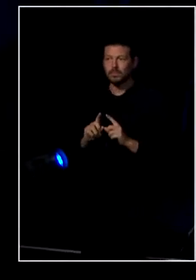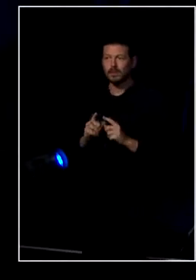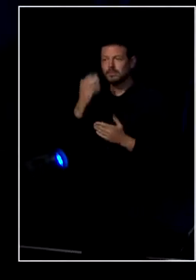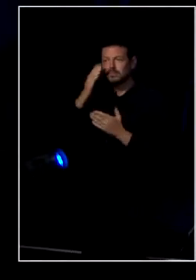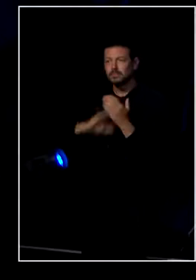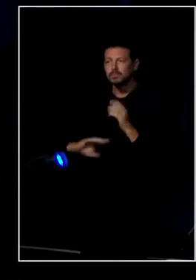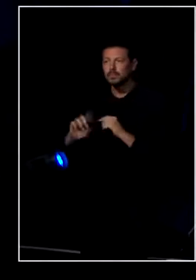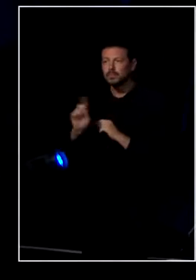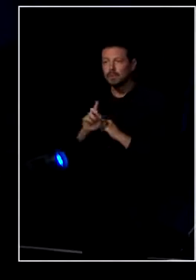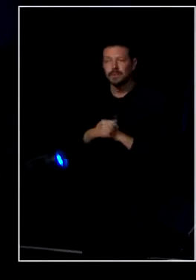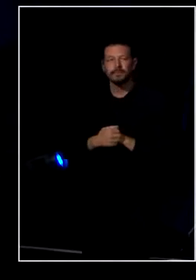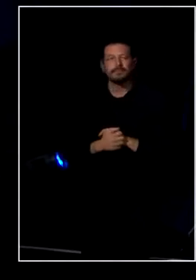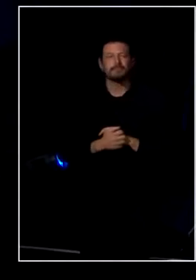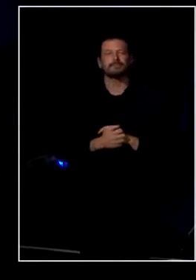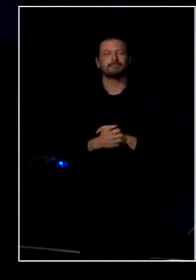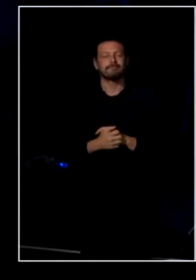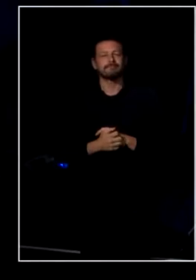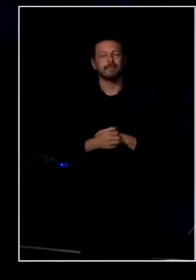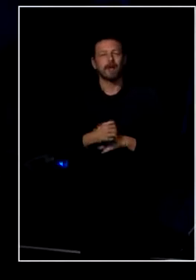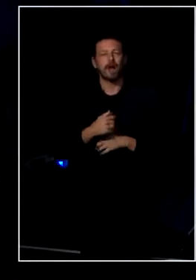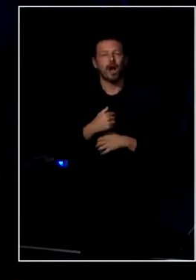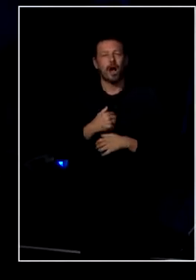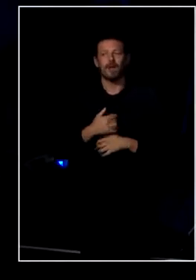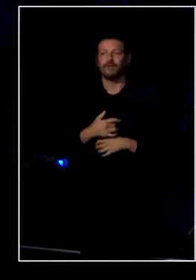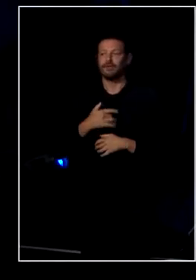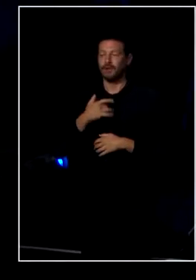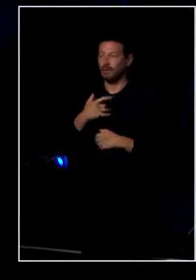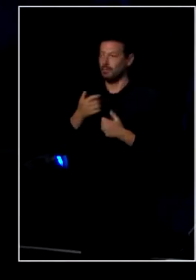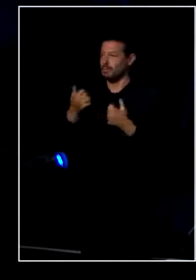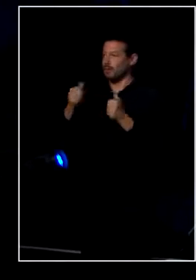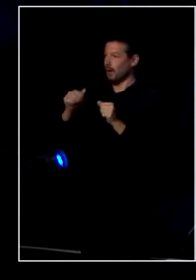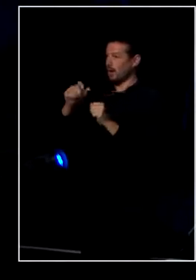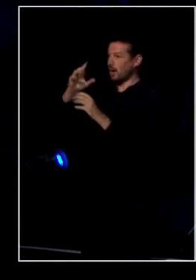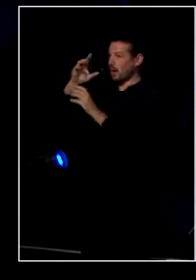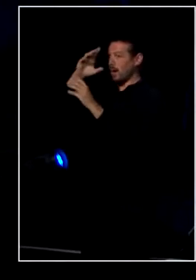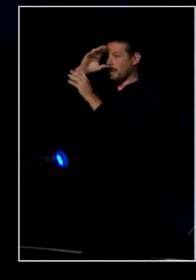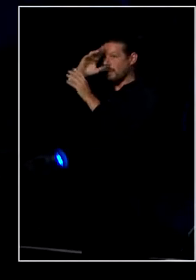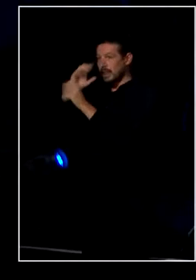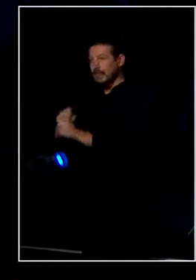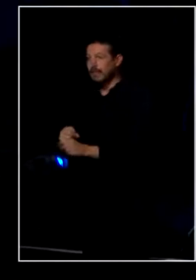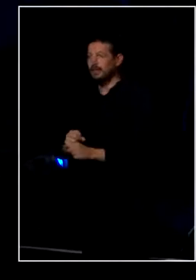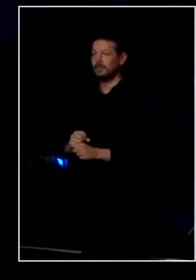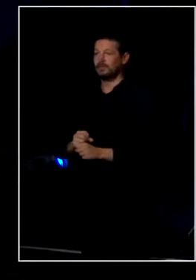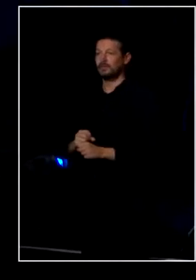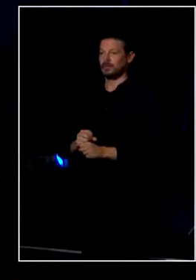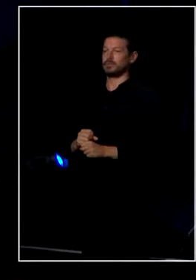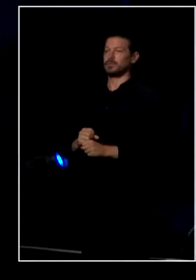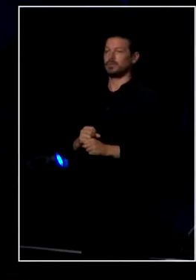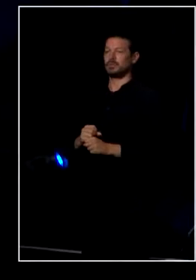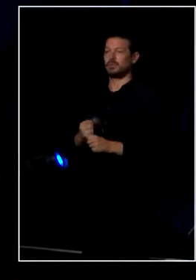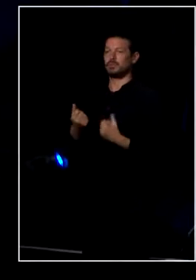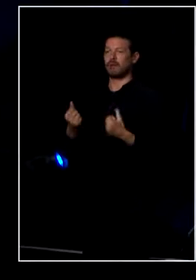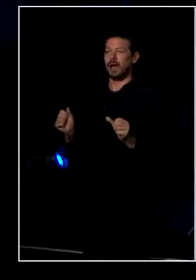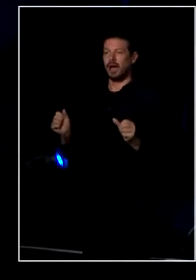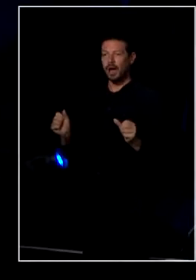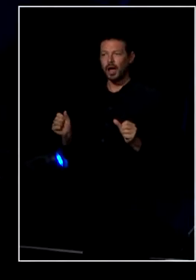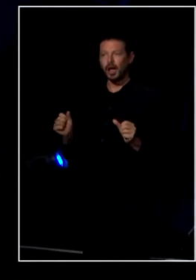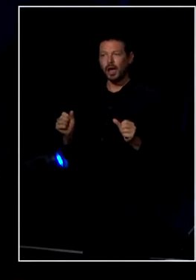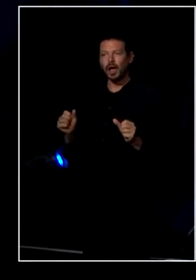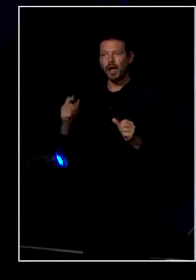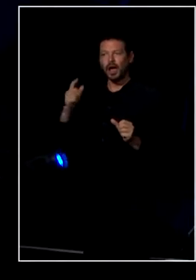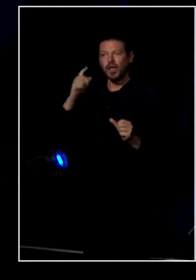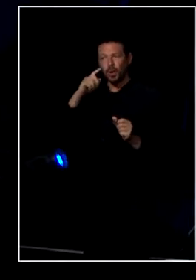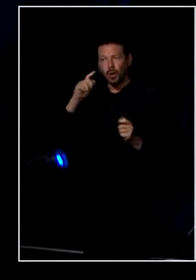I actually felt if I was being believed. Yeah. I felt like if things were starting to